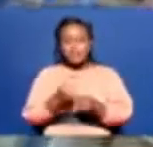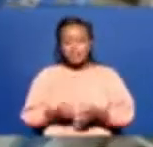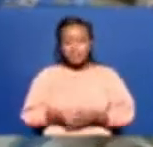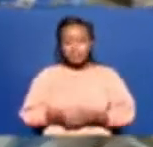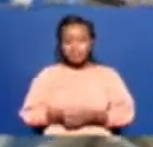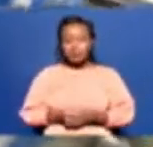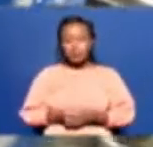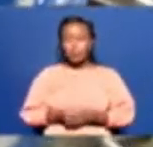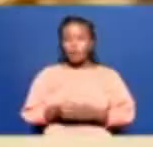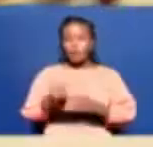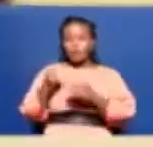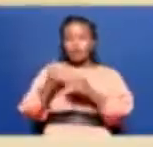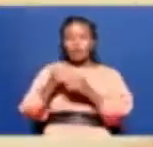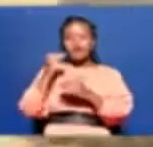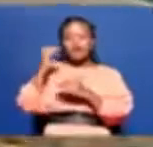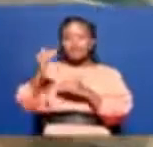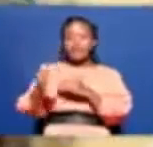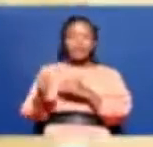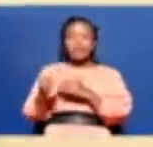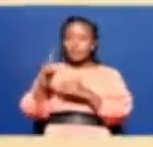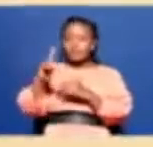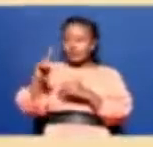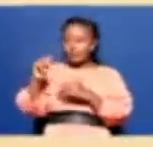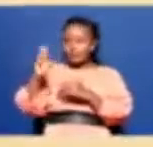Next comes the laboratory check.